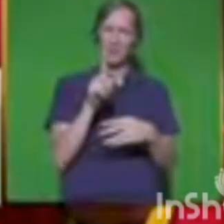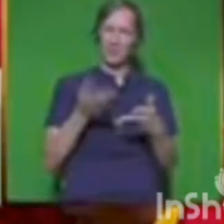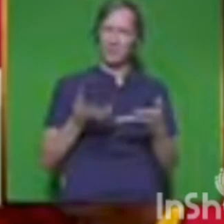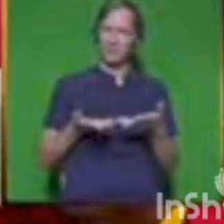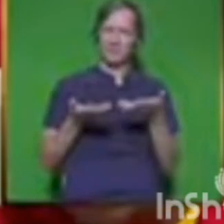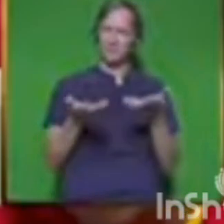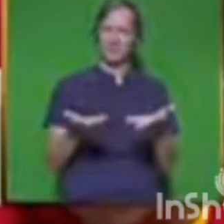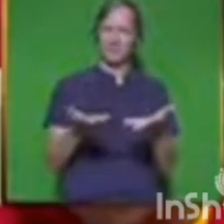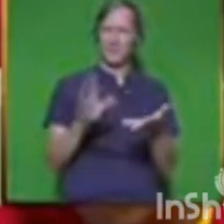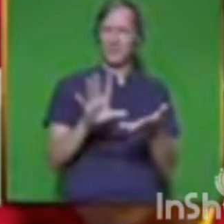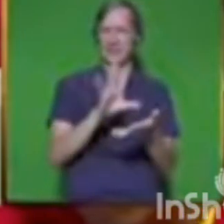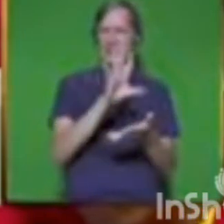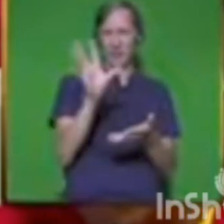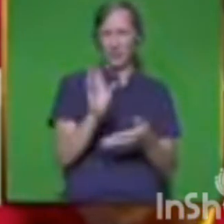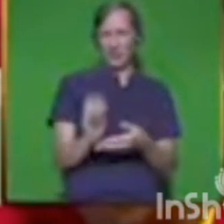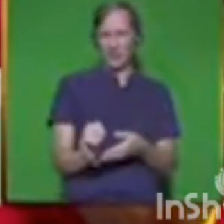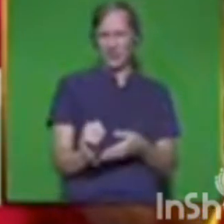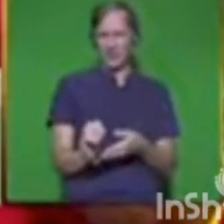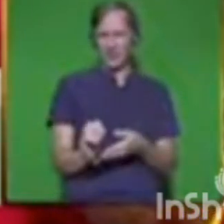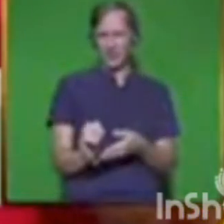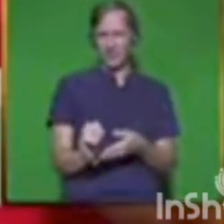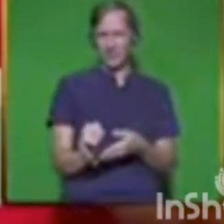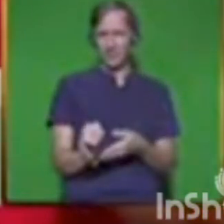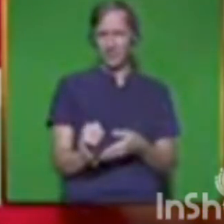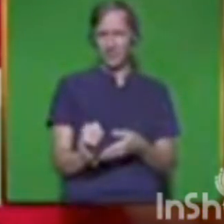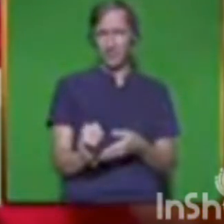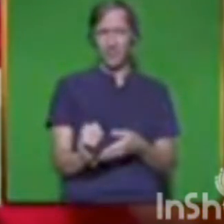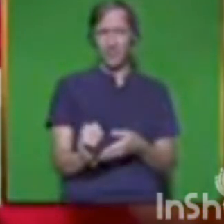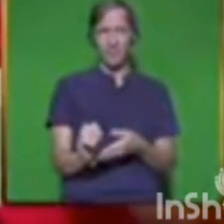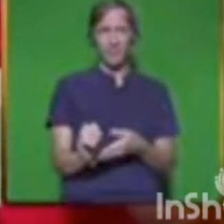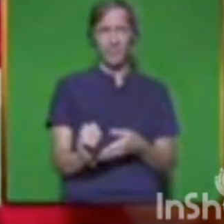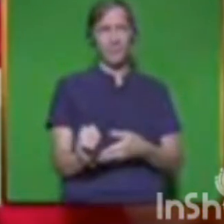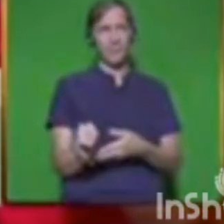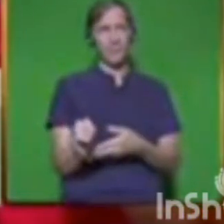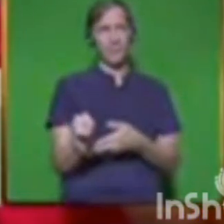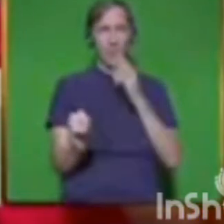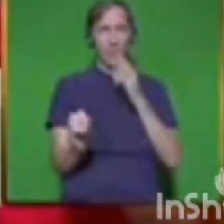South Africa. All he knows to do is to